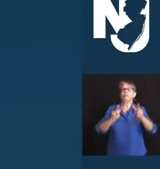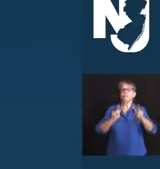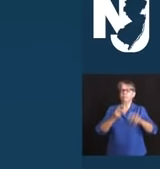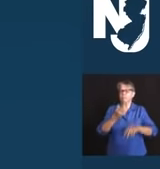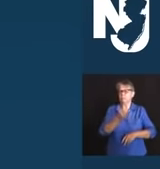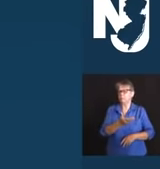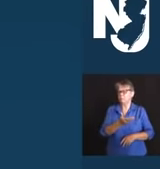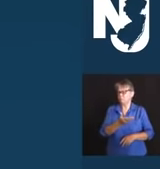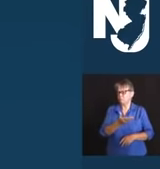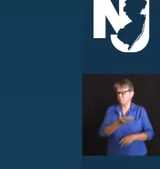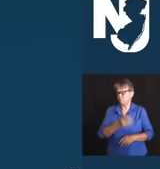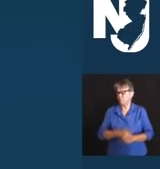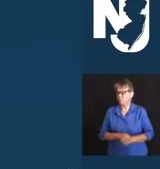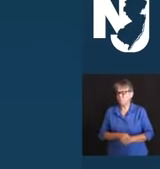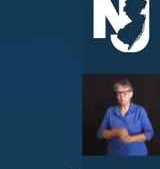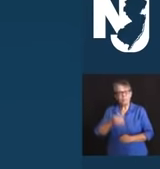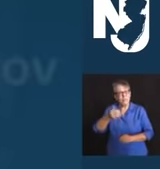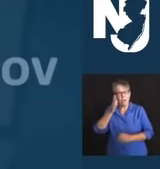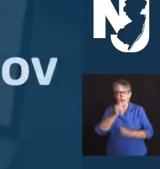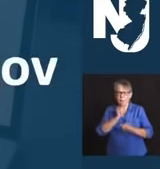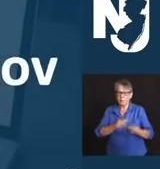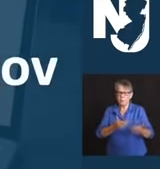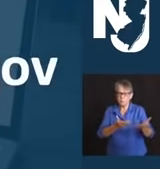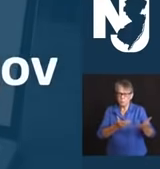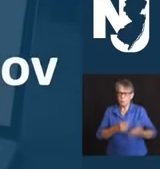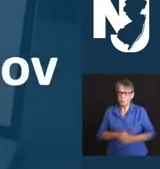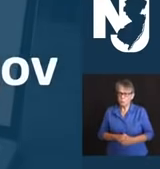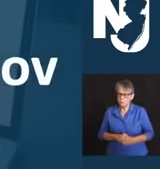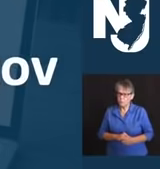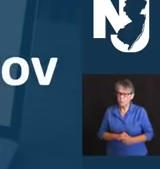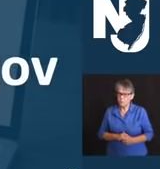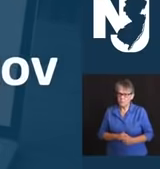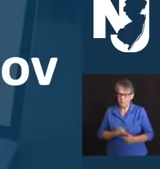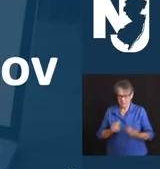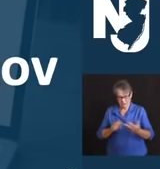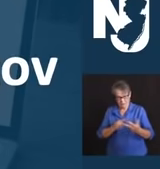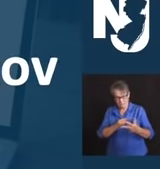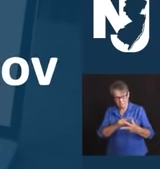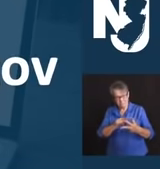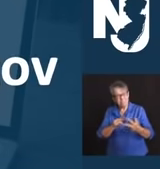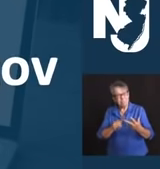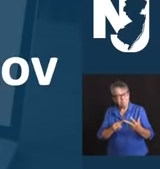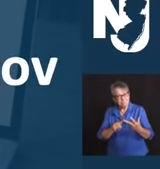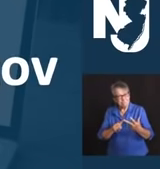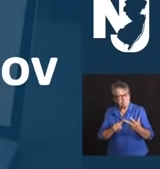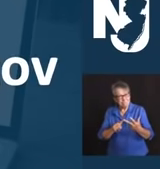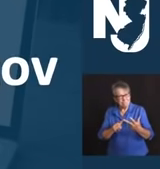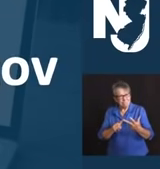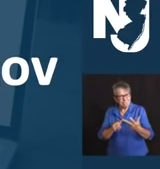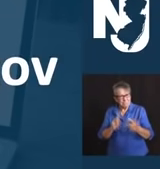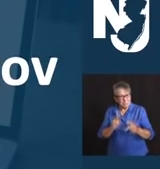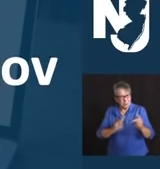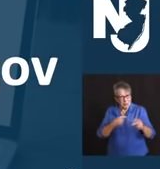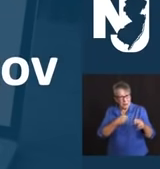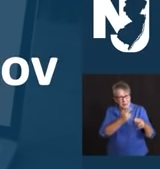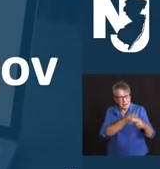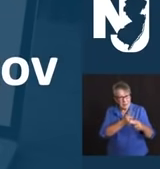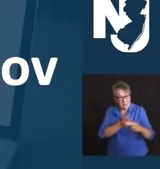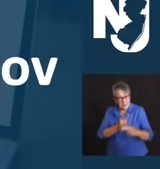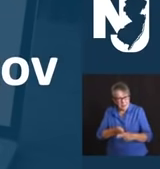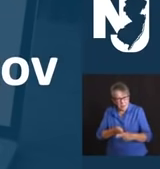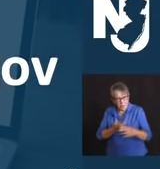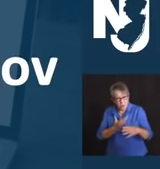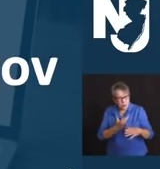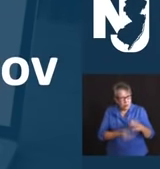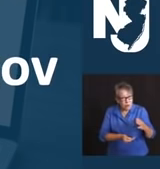over you. So Calvin, Ray, and Irving will not be forgotten, just as we will cherish the